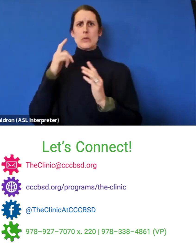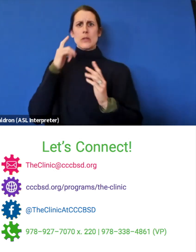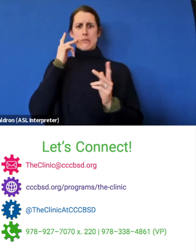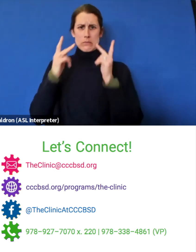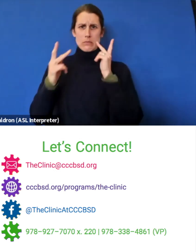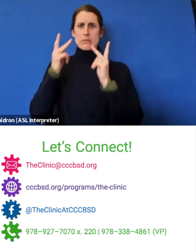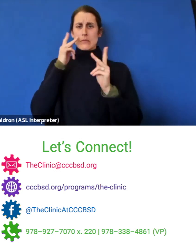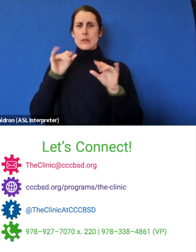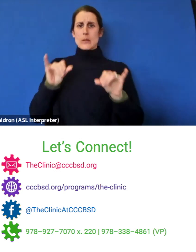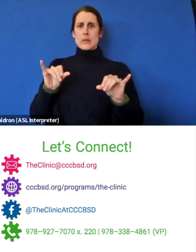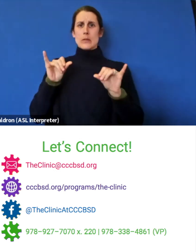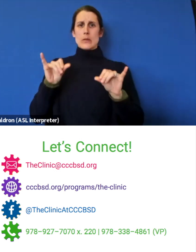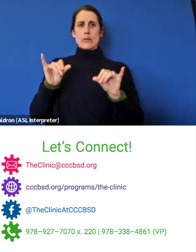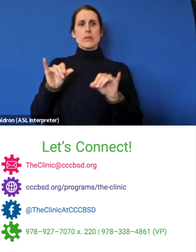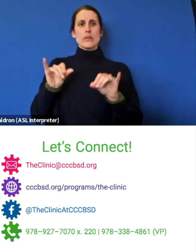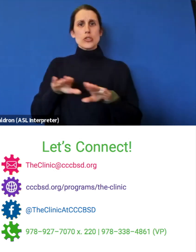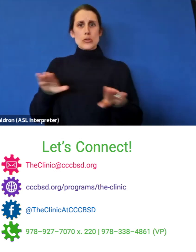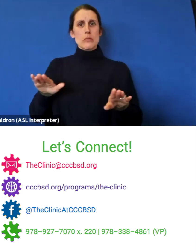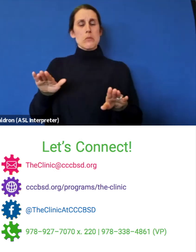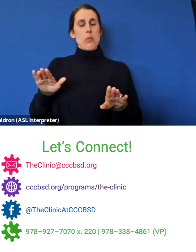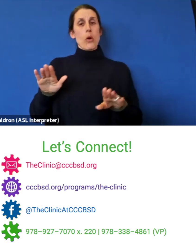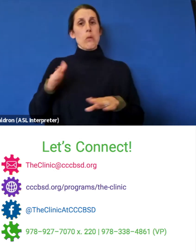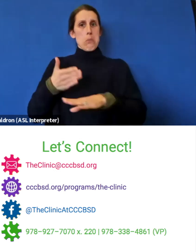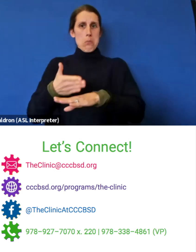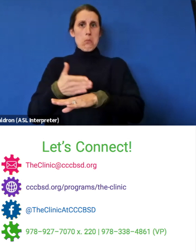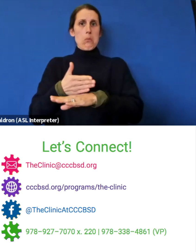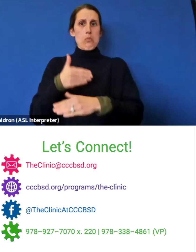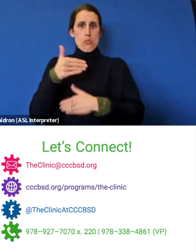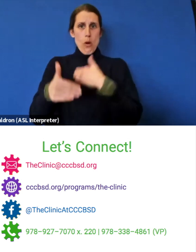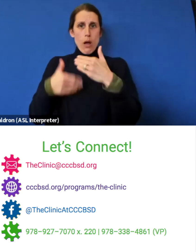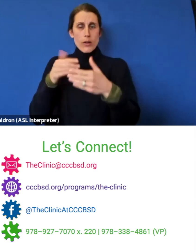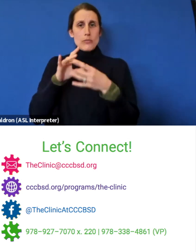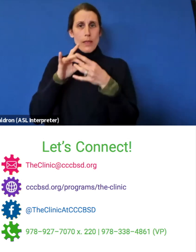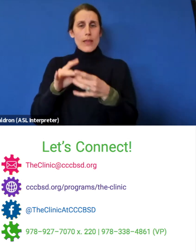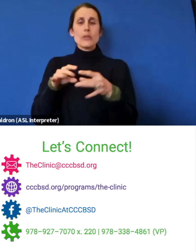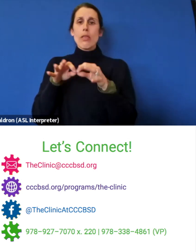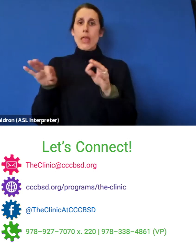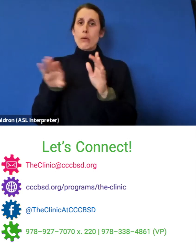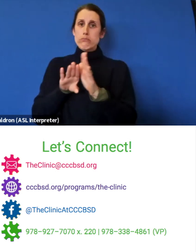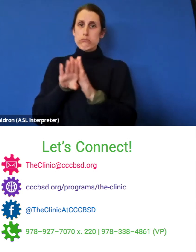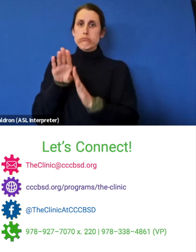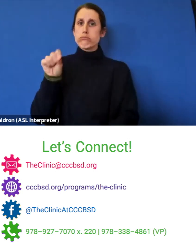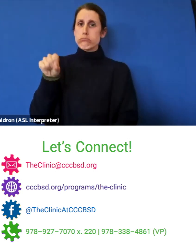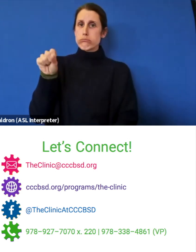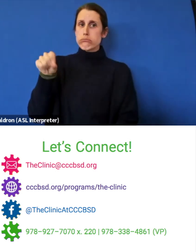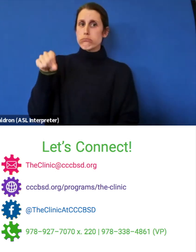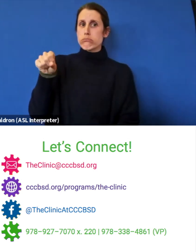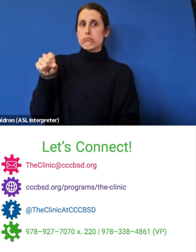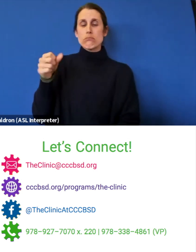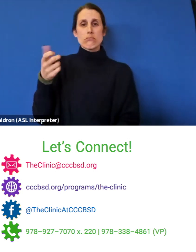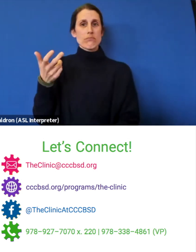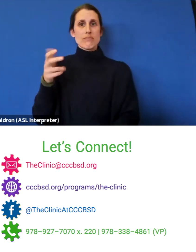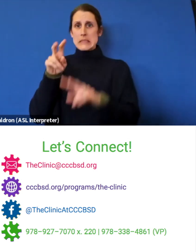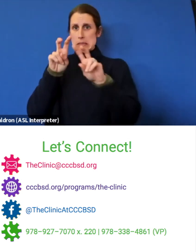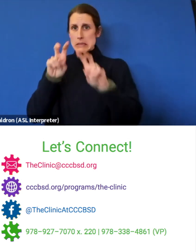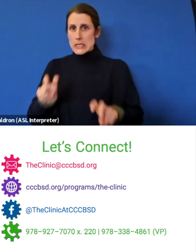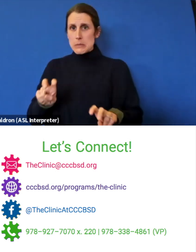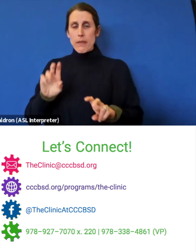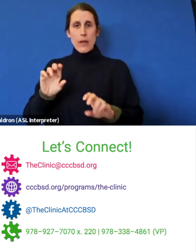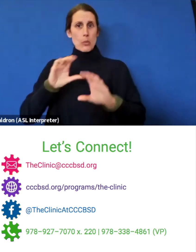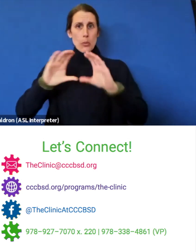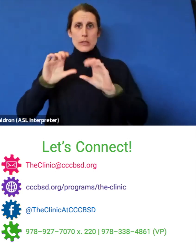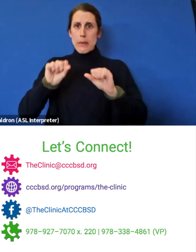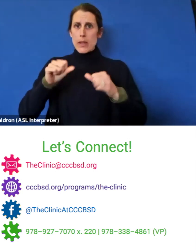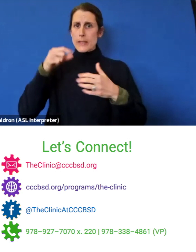idea that children were making progress in their language development. So they were getting assessments of their communication abilities and they were